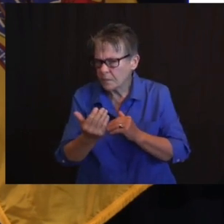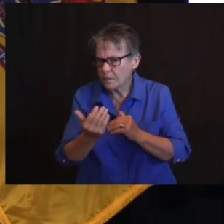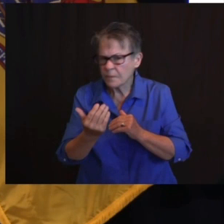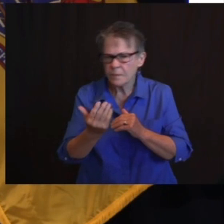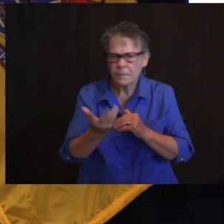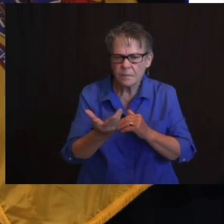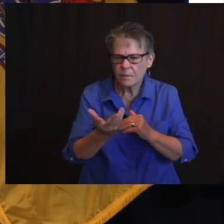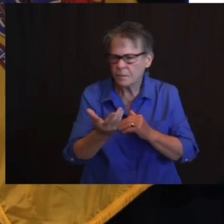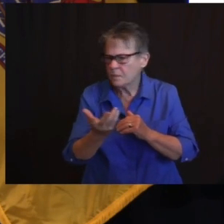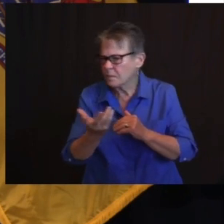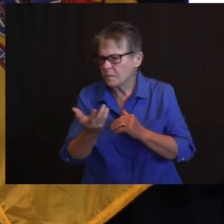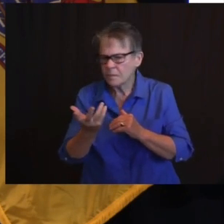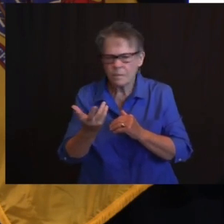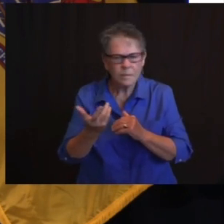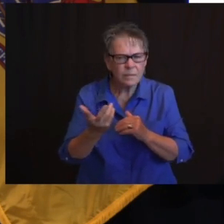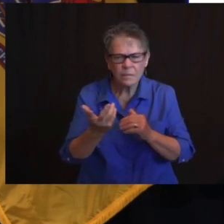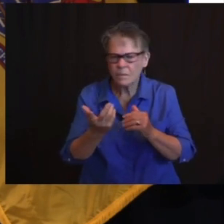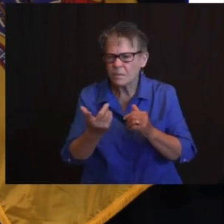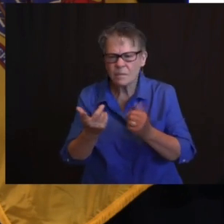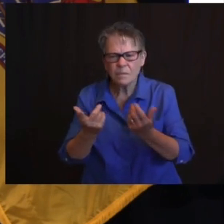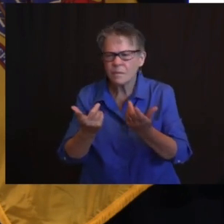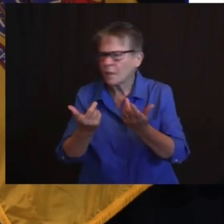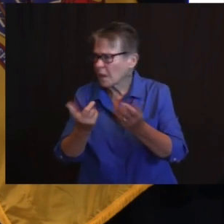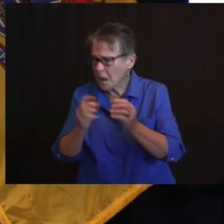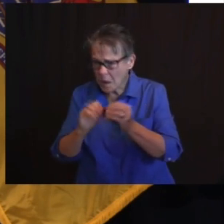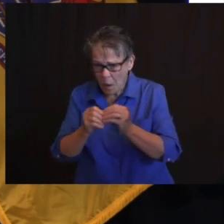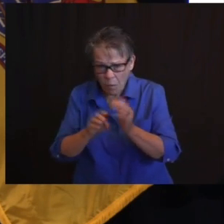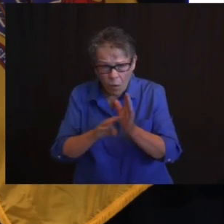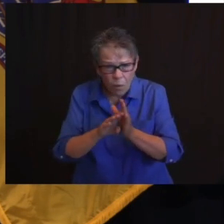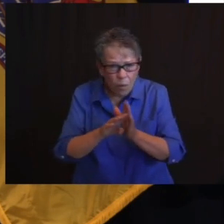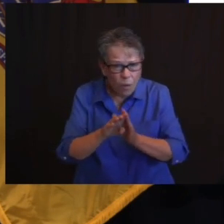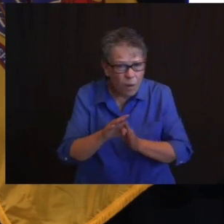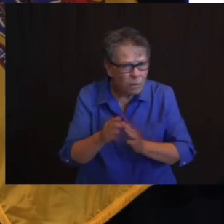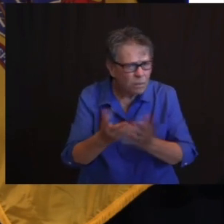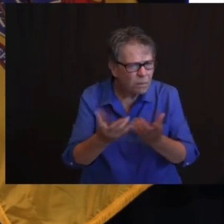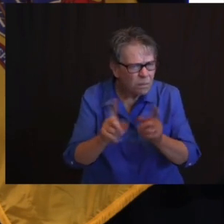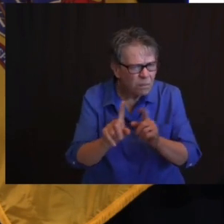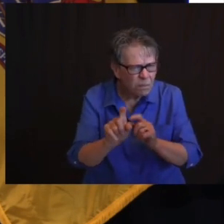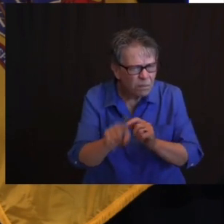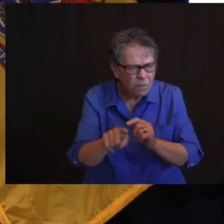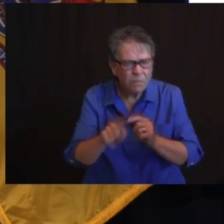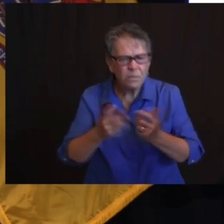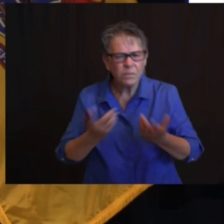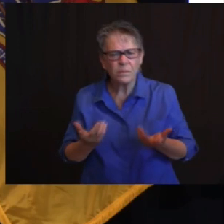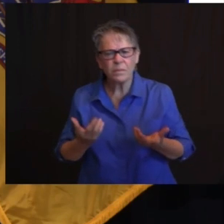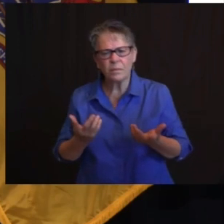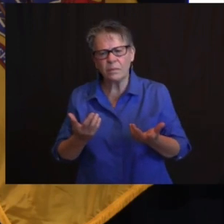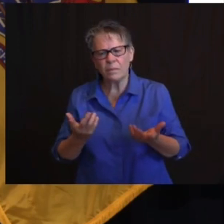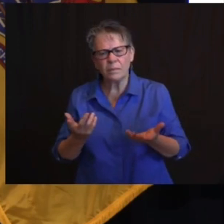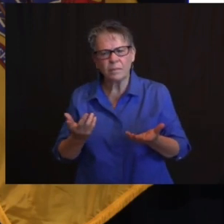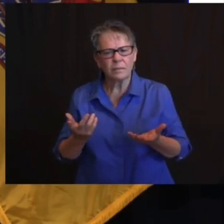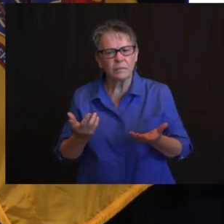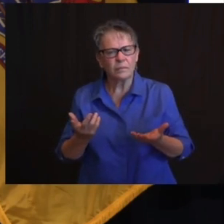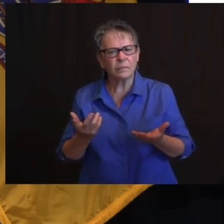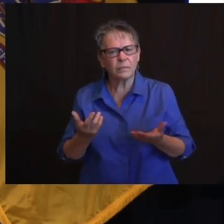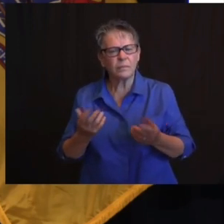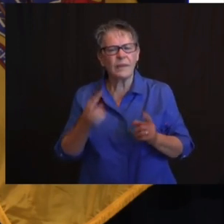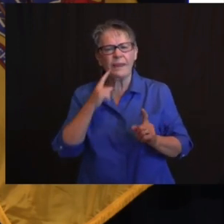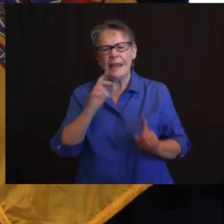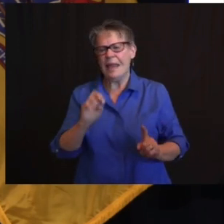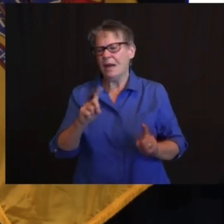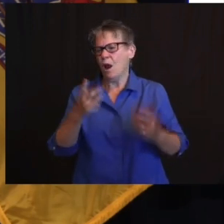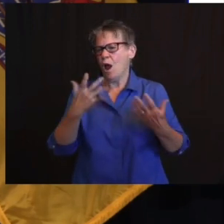up? Yeah, let me start with the last one. I think Ed has addressed this